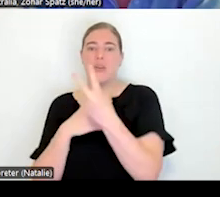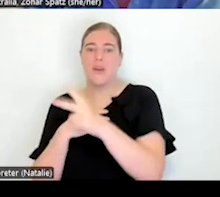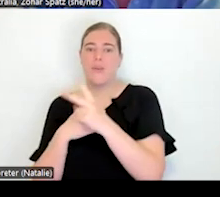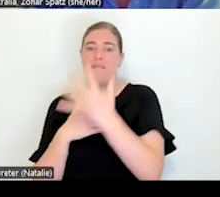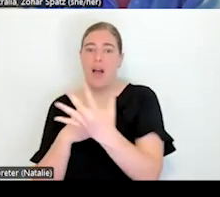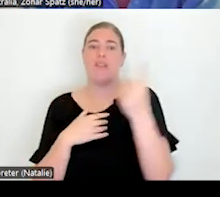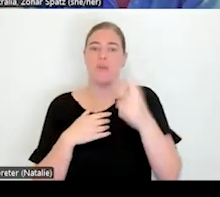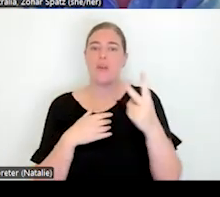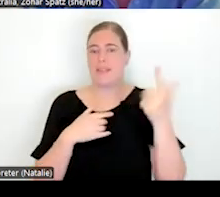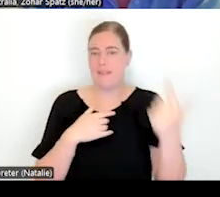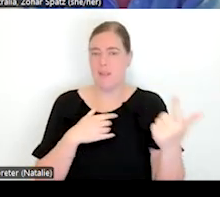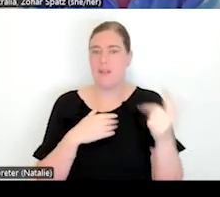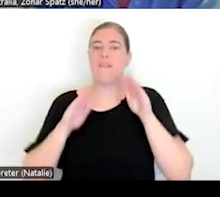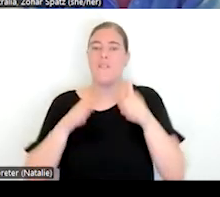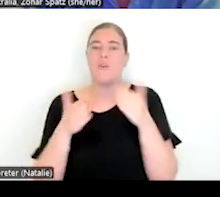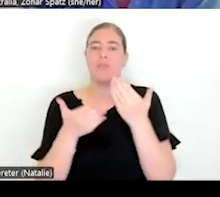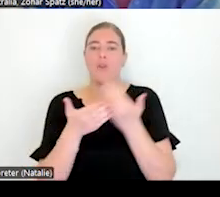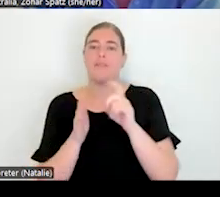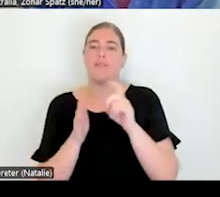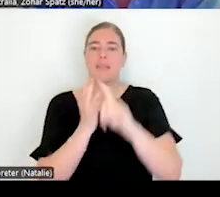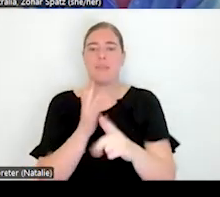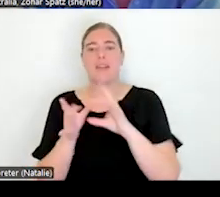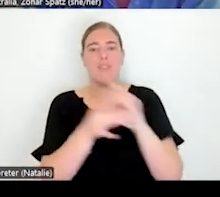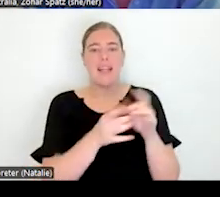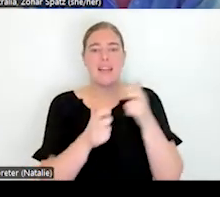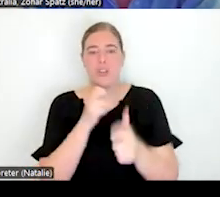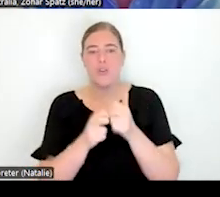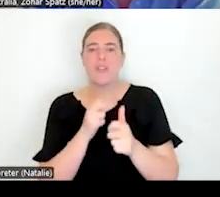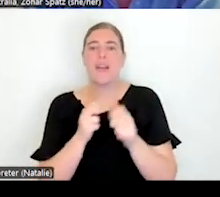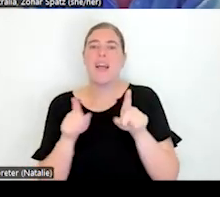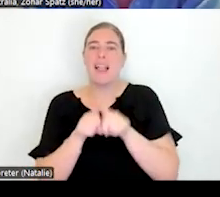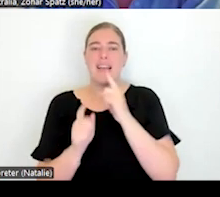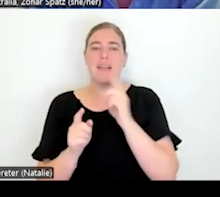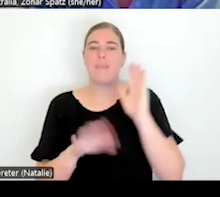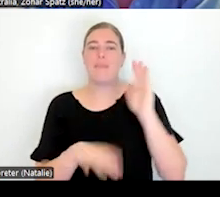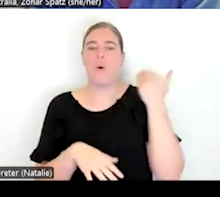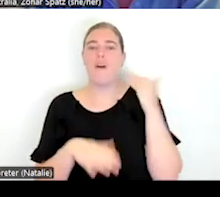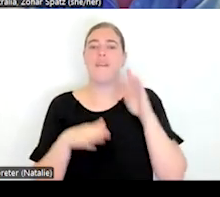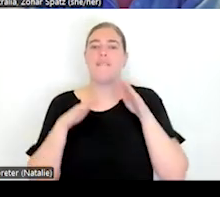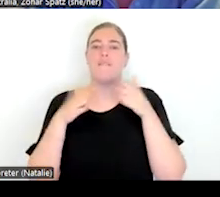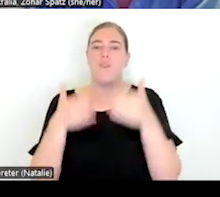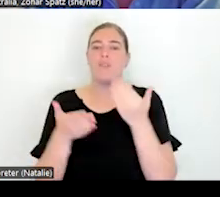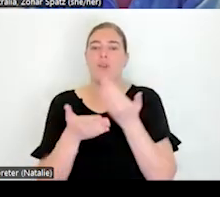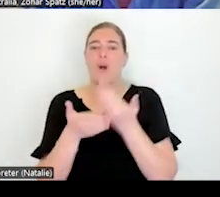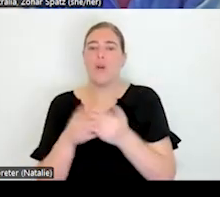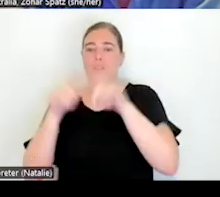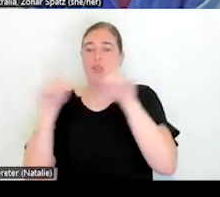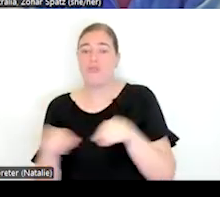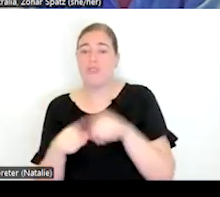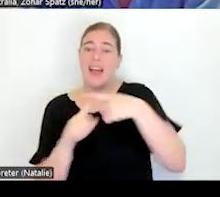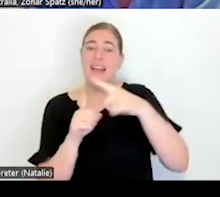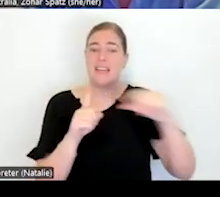issues in the arts and cultural sector, including, as I said earlier, the screen and digital games industries.